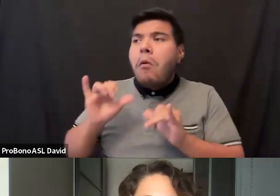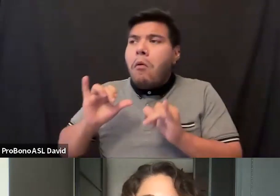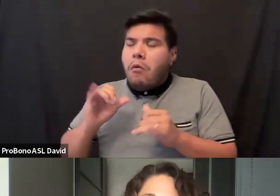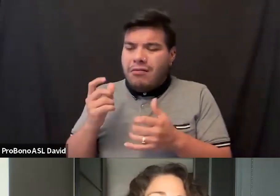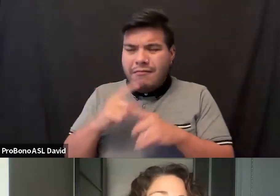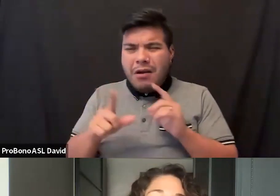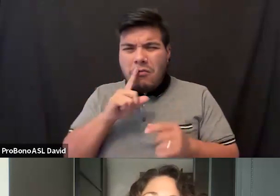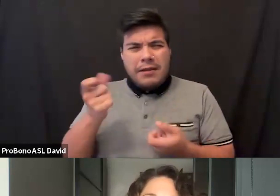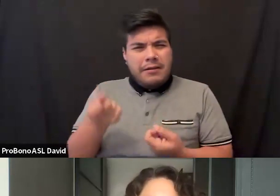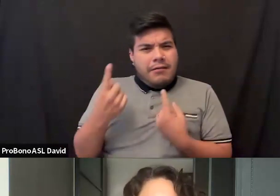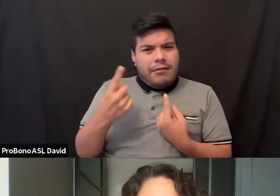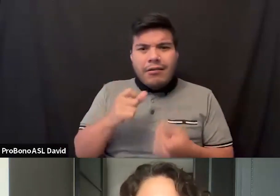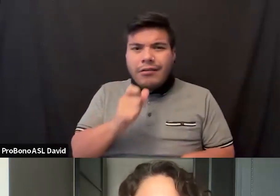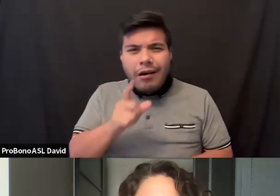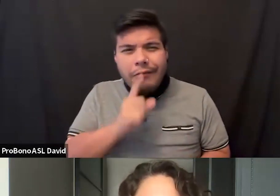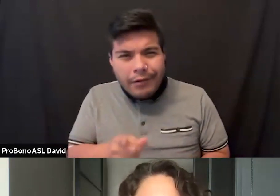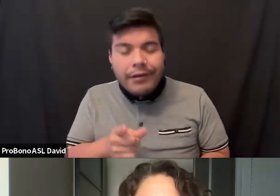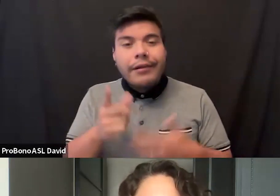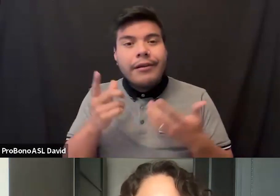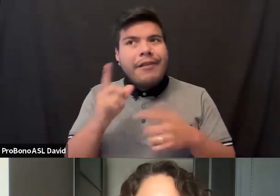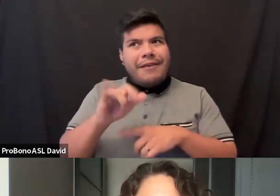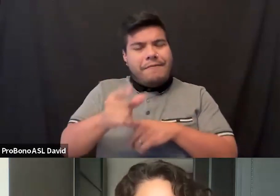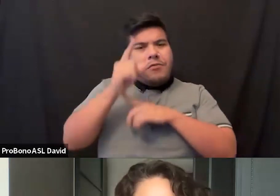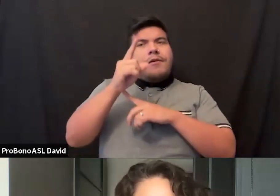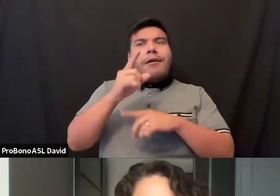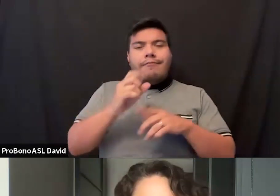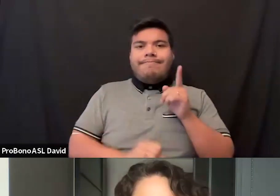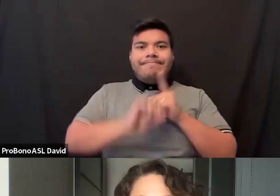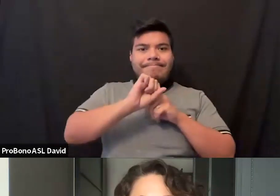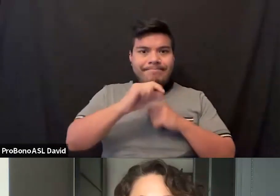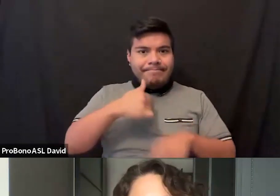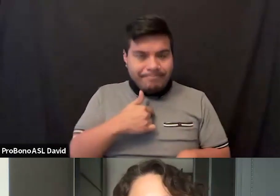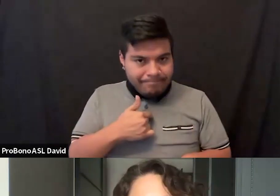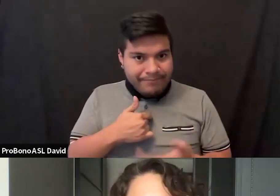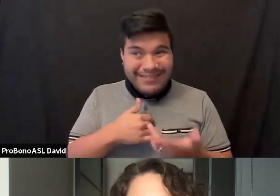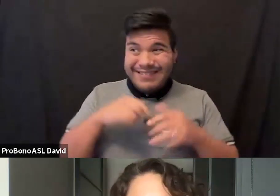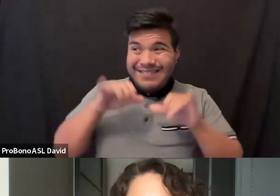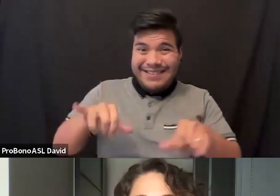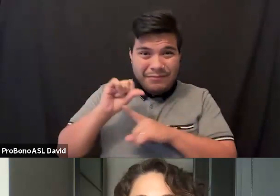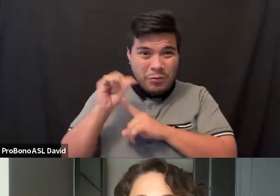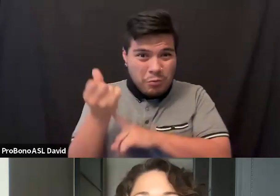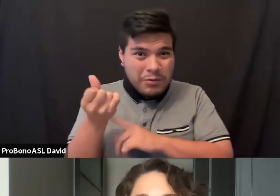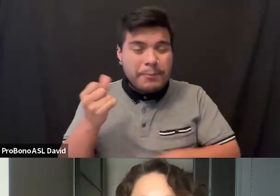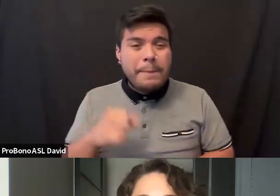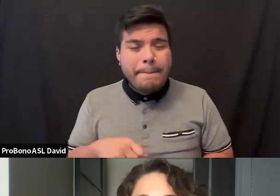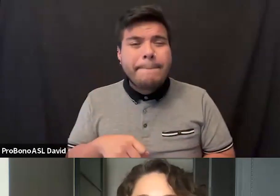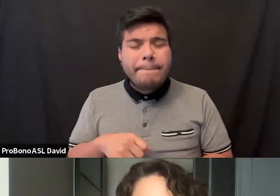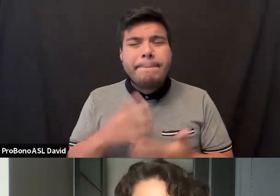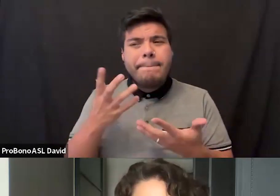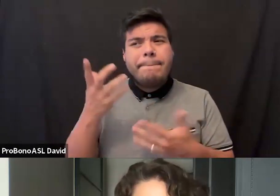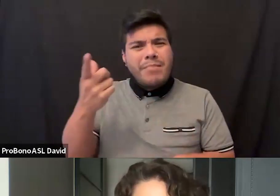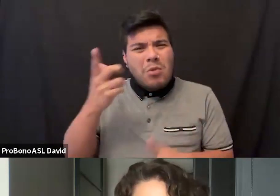started to hear about a lot of other women and friends of mine that were in the same situation and how sad